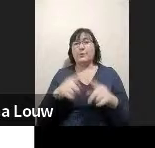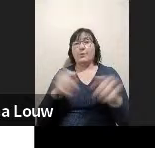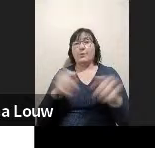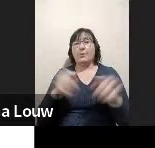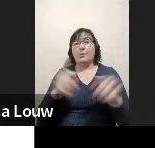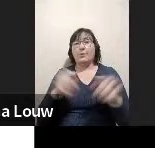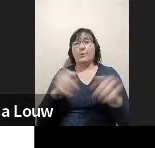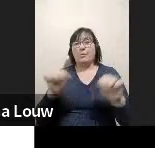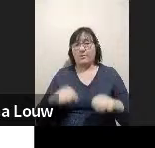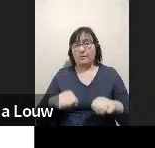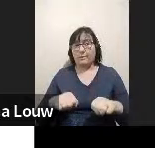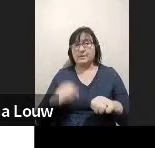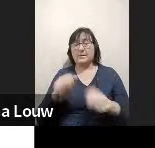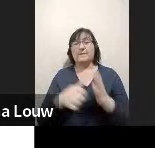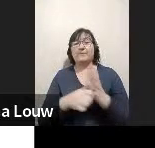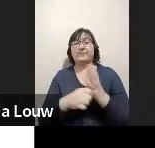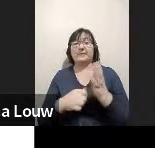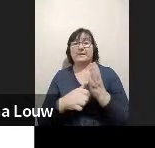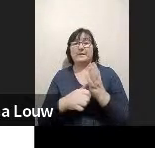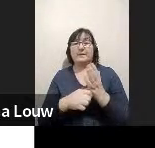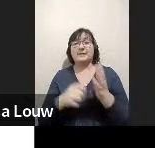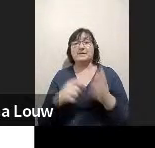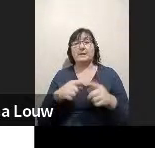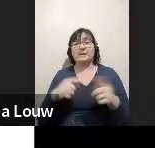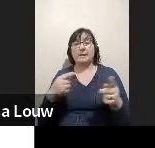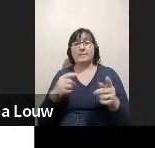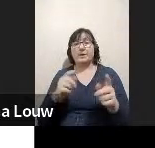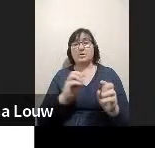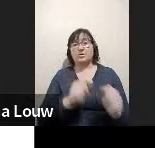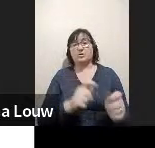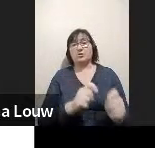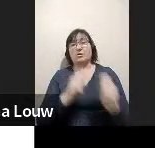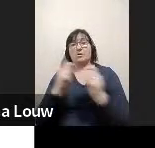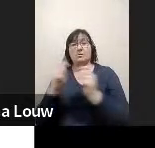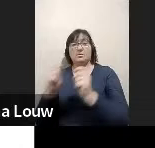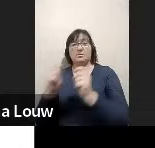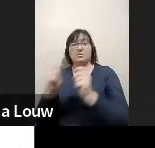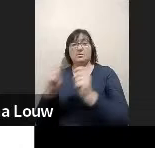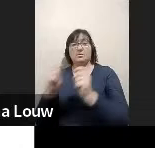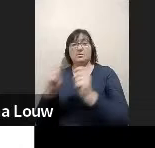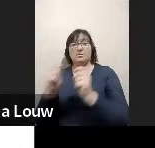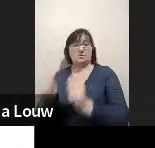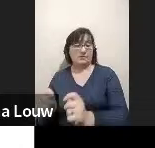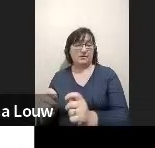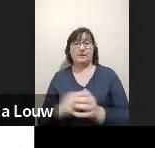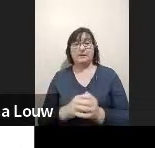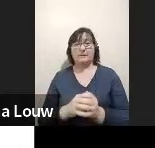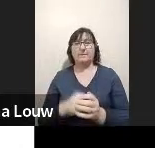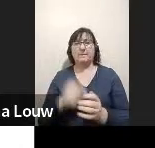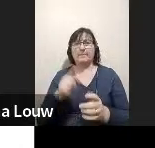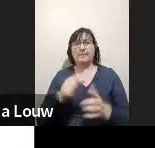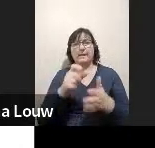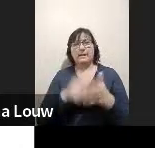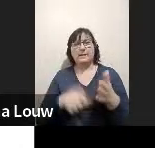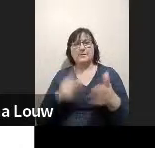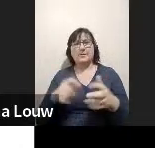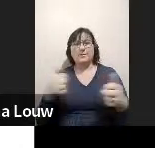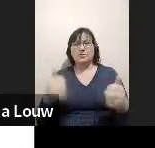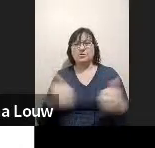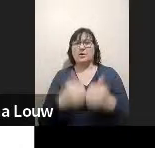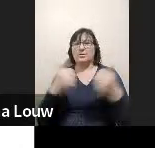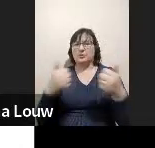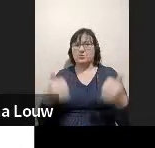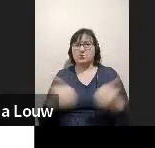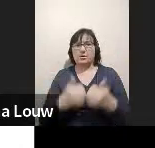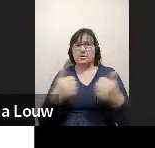type transfer. So these are a list of common challenges that we're currently experiencing via our contact center,